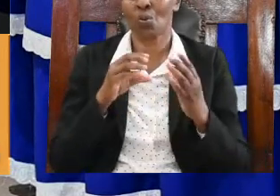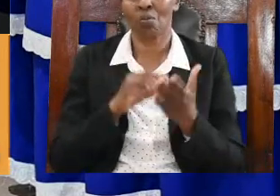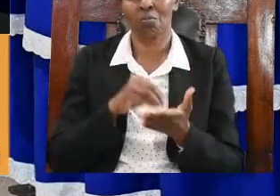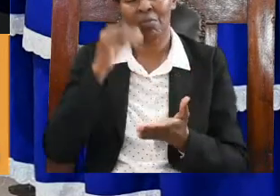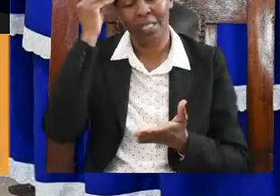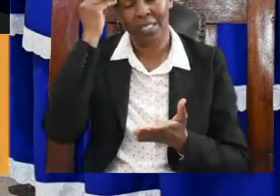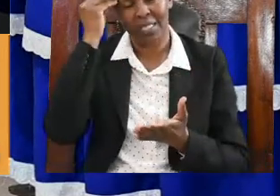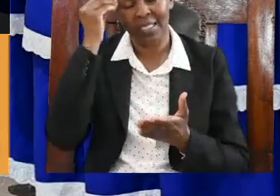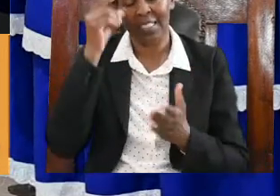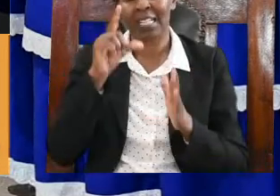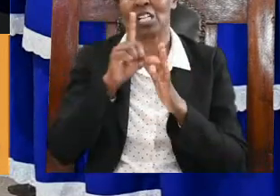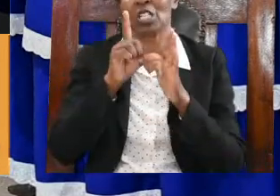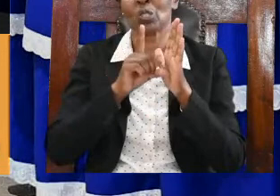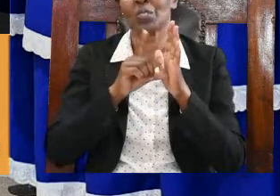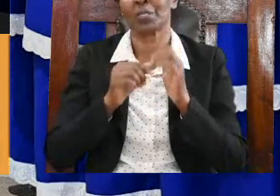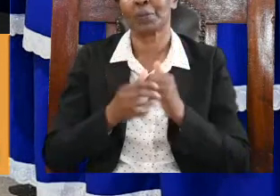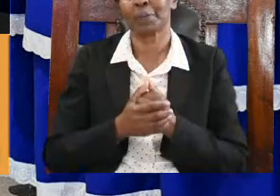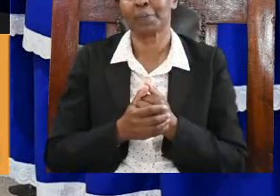lessons.